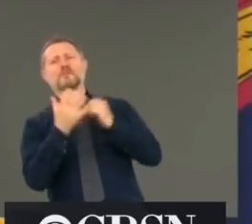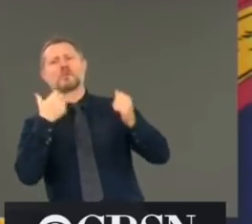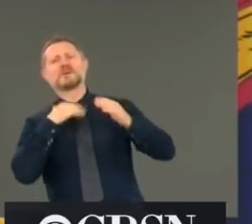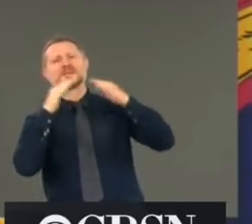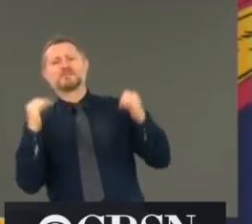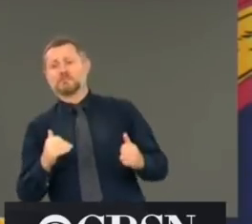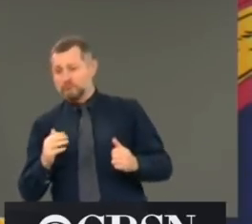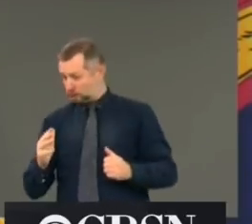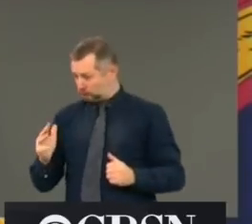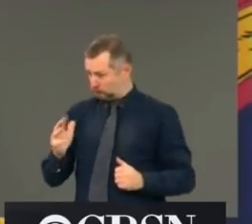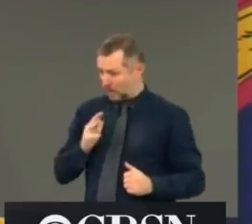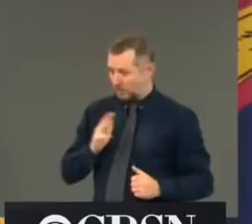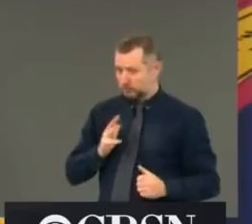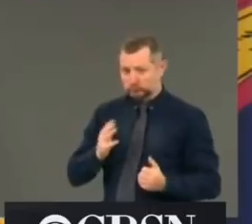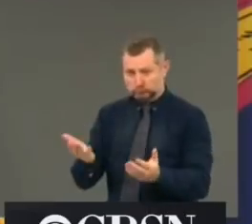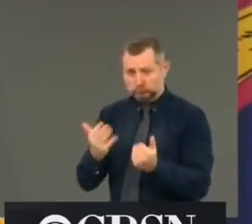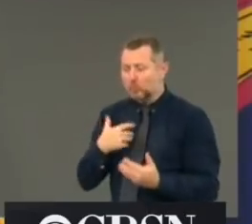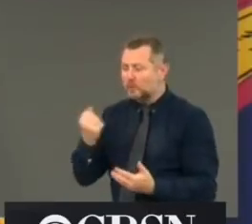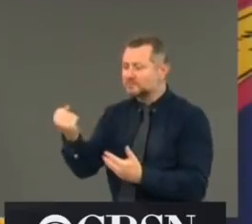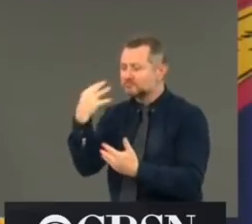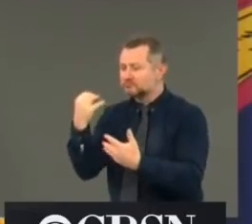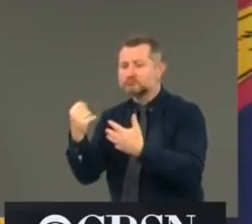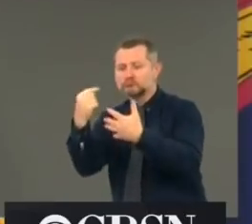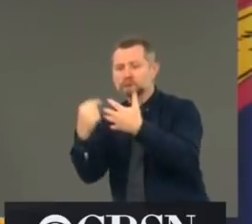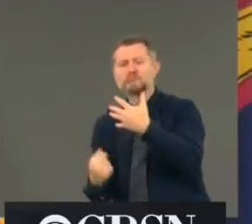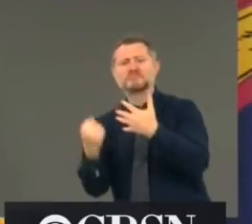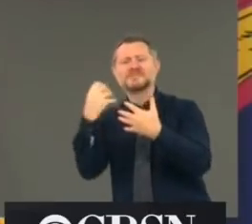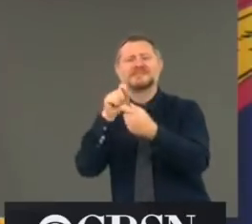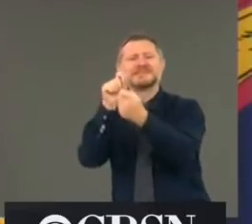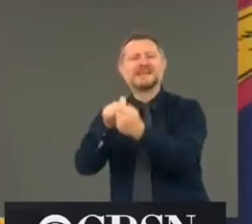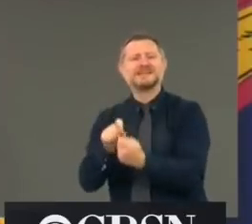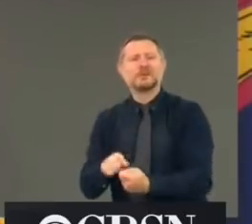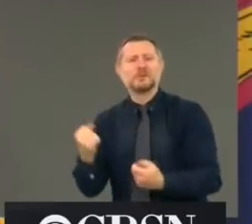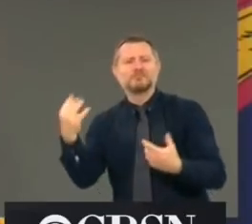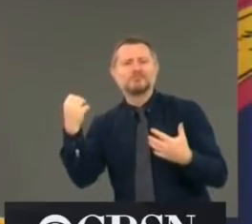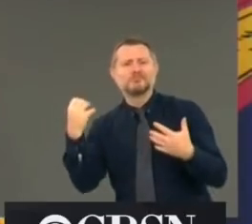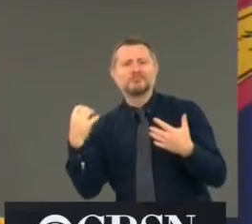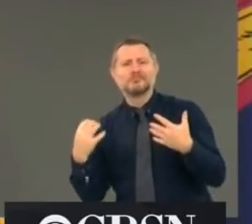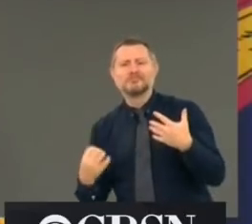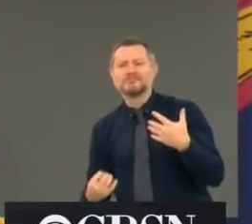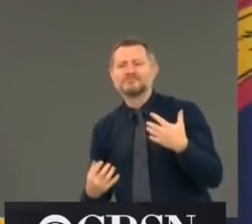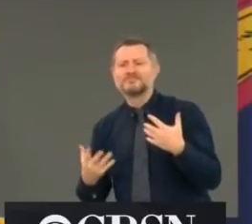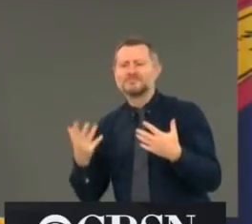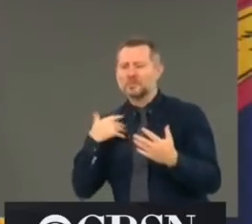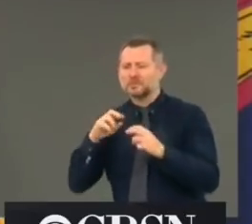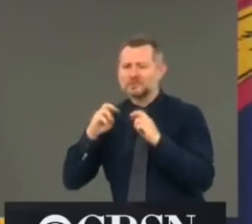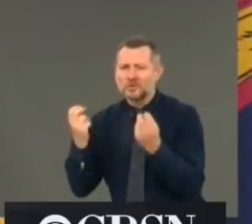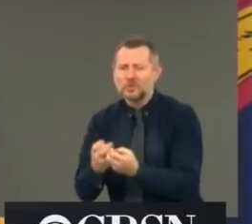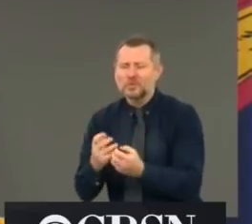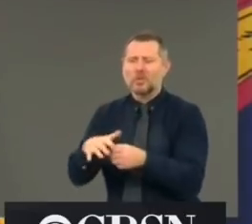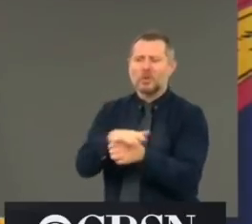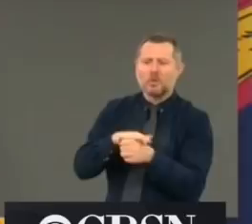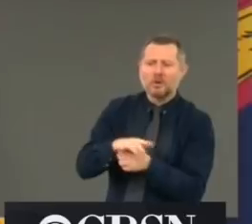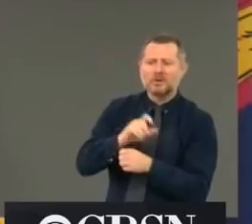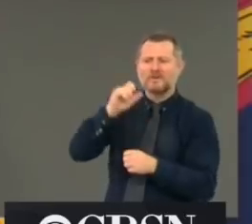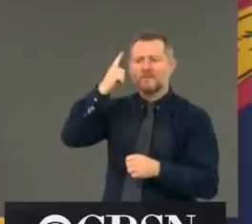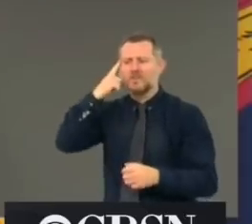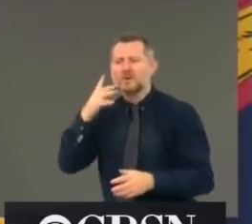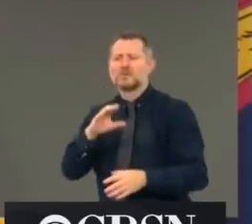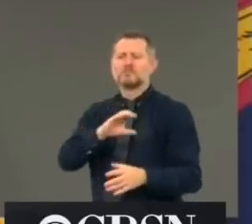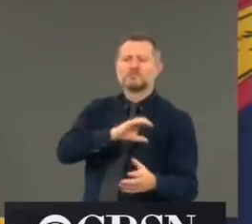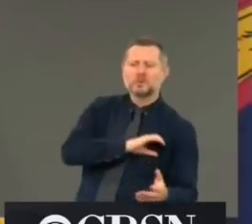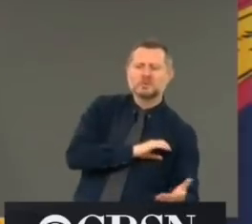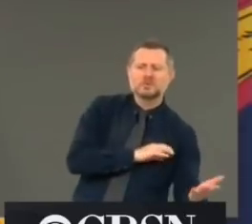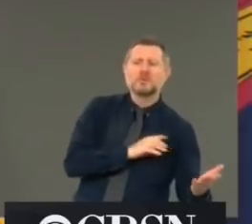systemic reform? Let's sit down at a table with the local government, with the police, with the